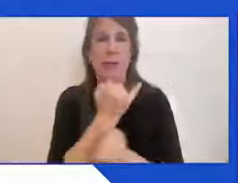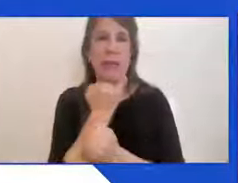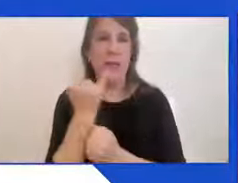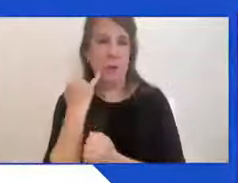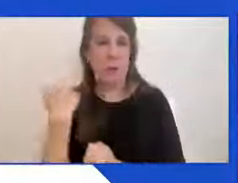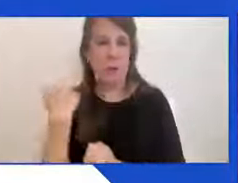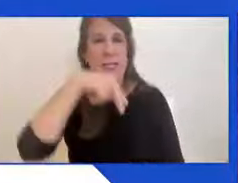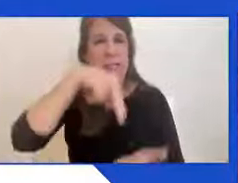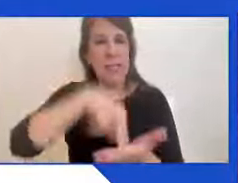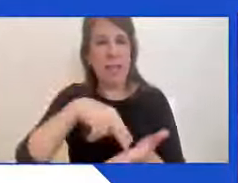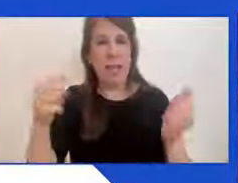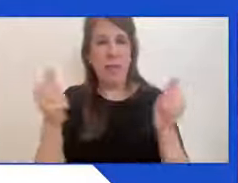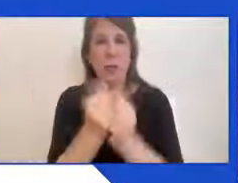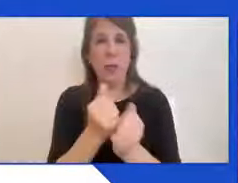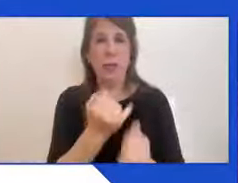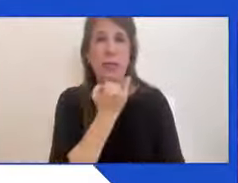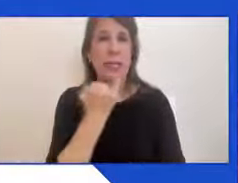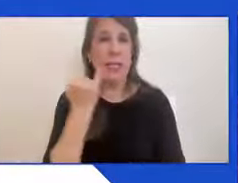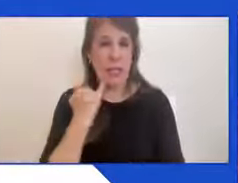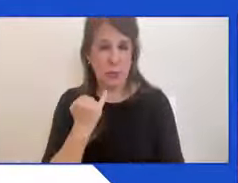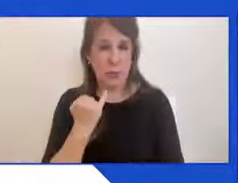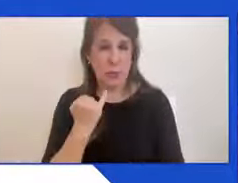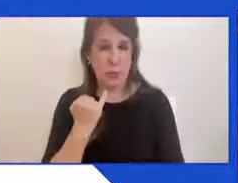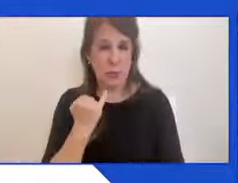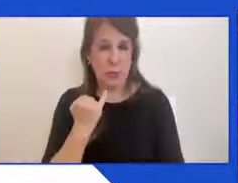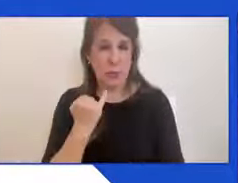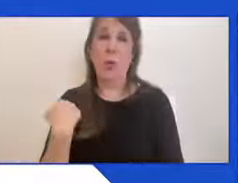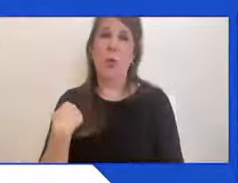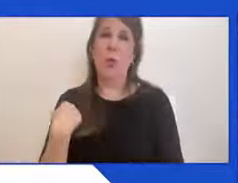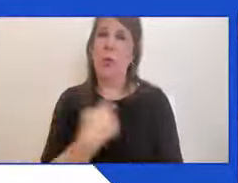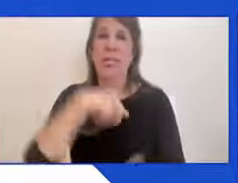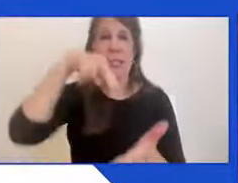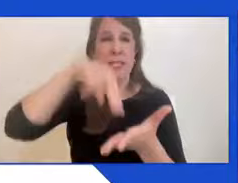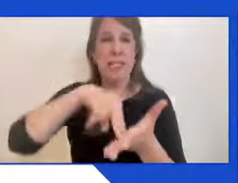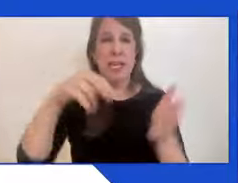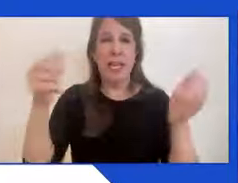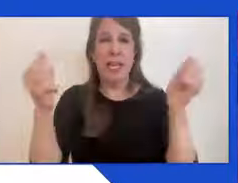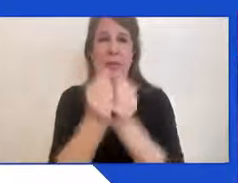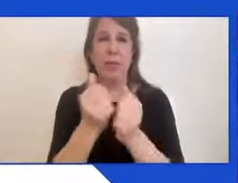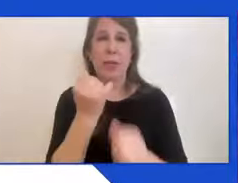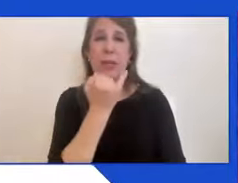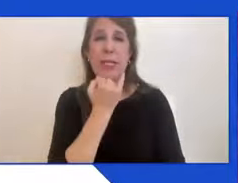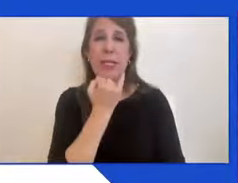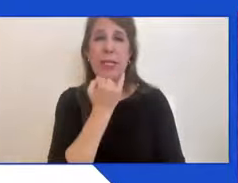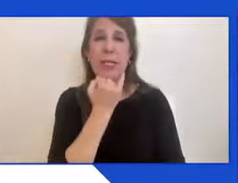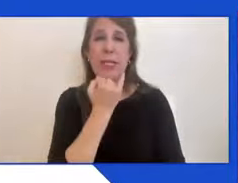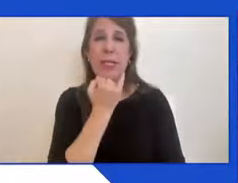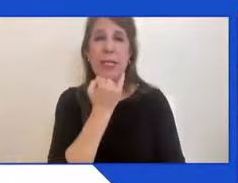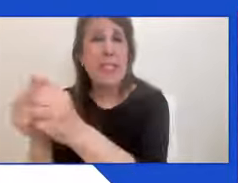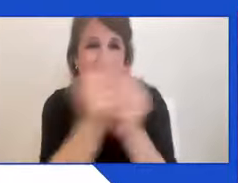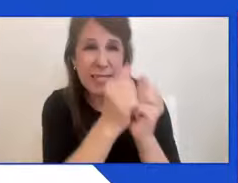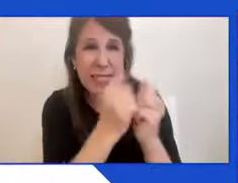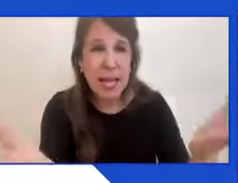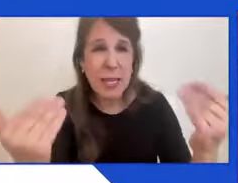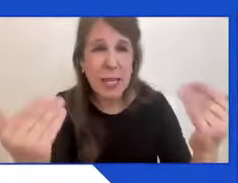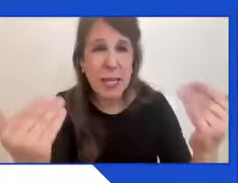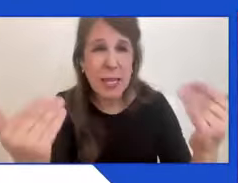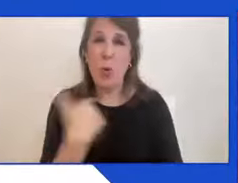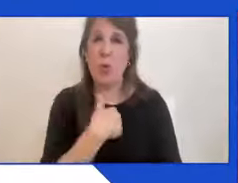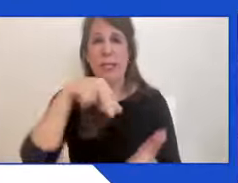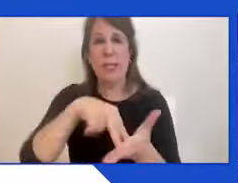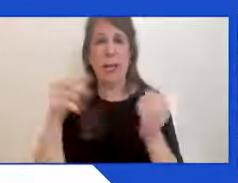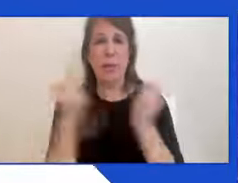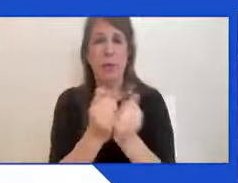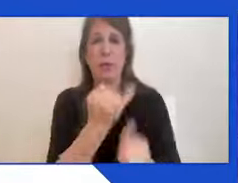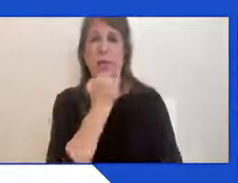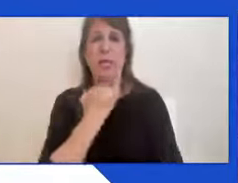We stand with Israel. We stand with Israel. We